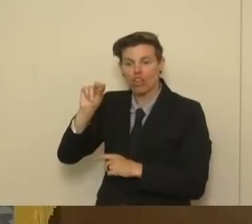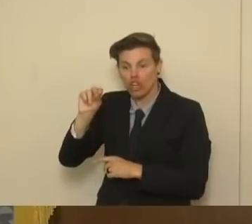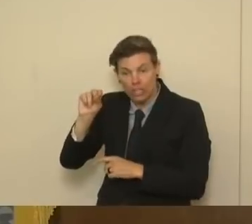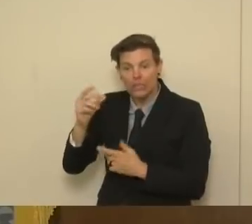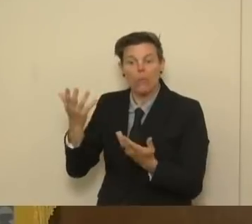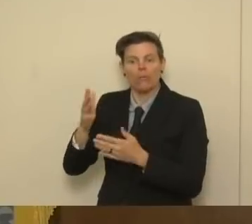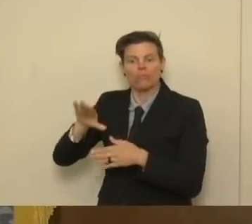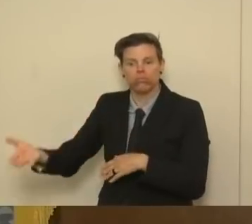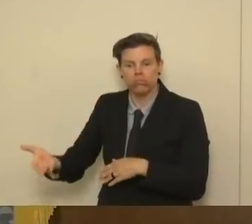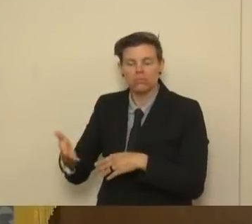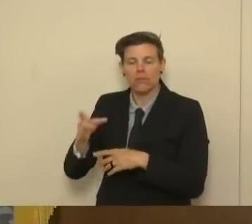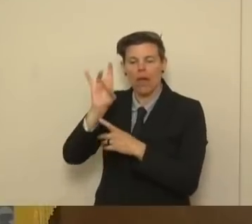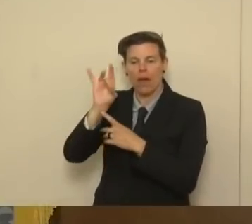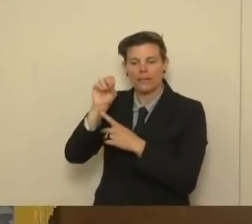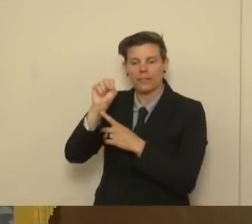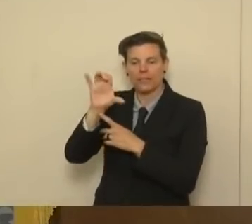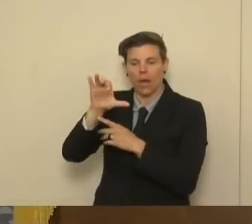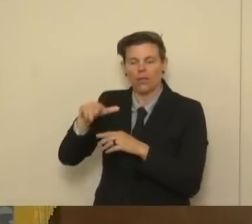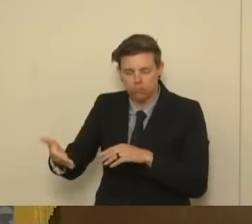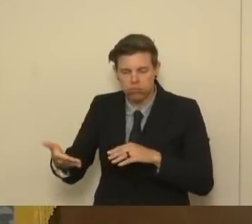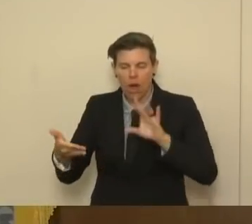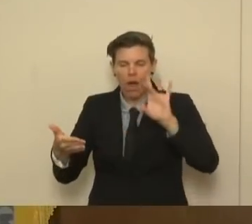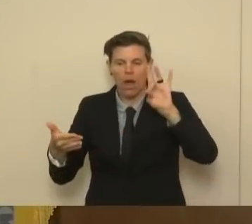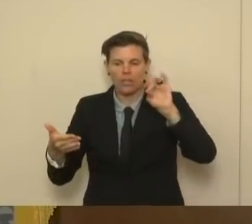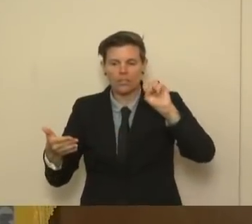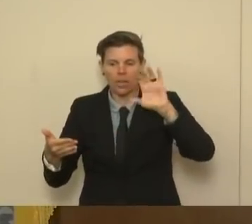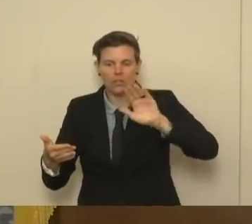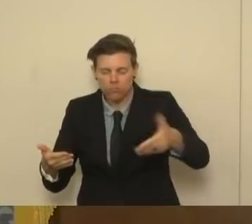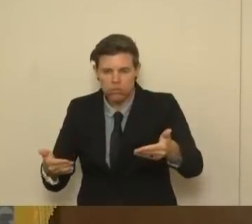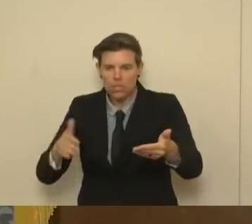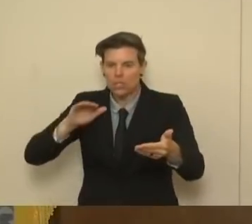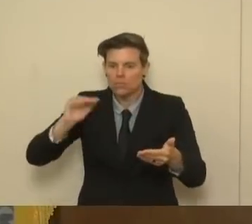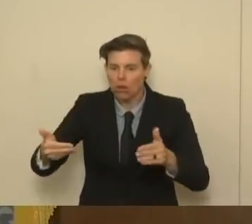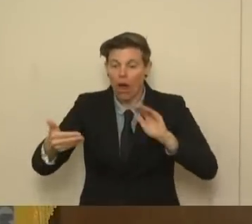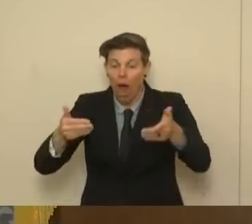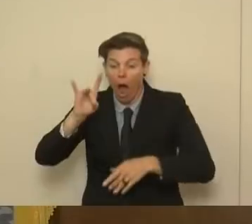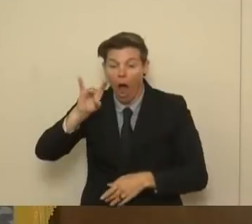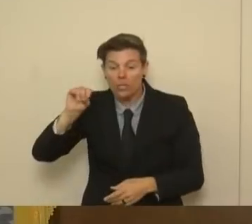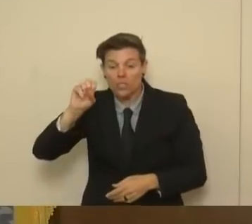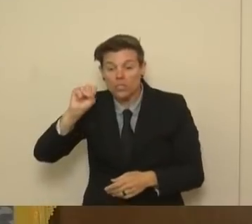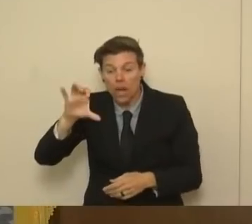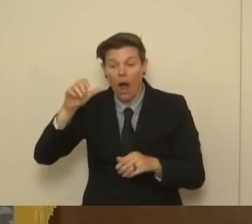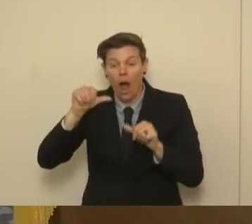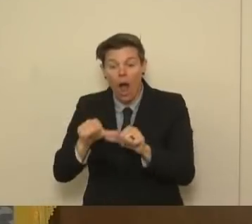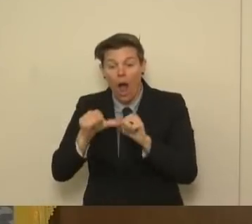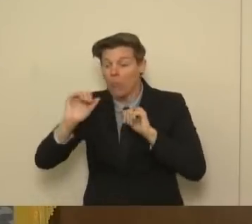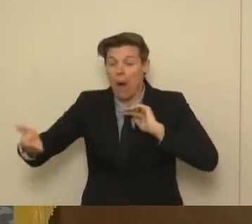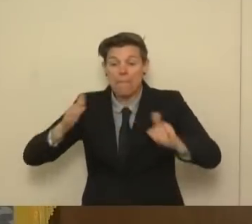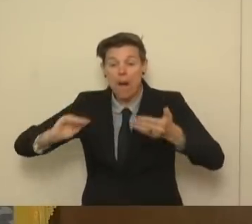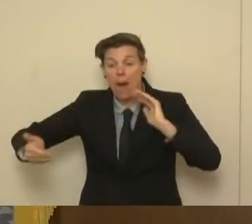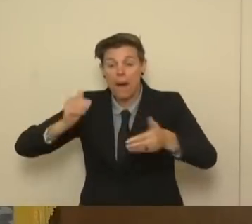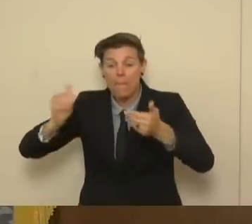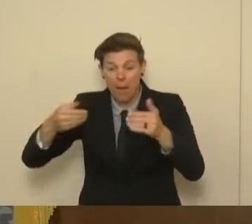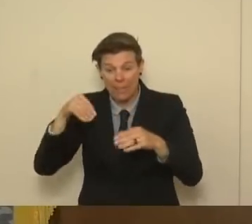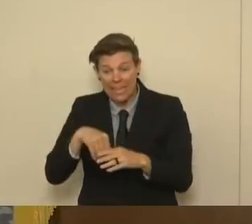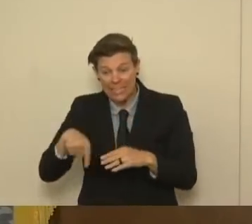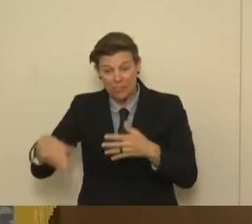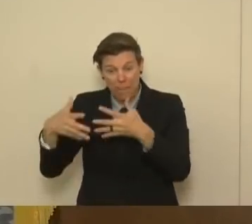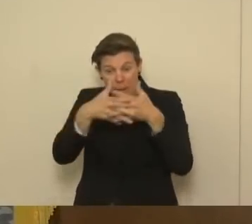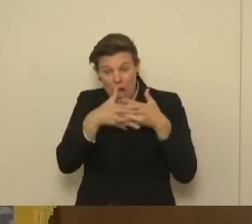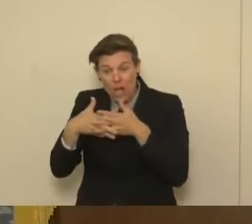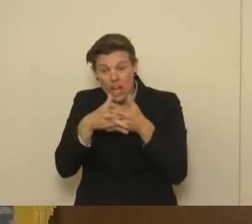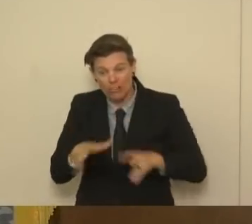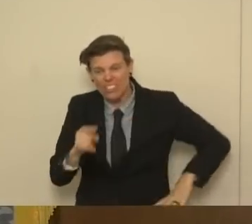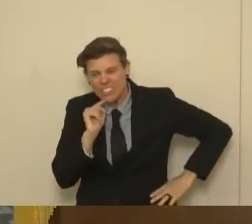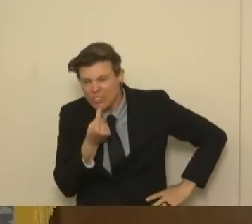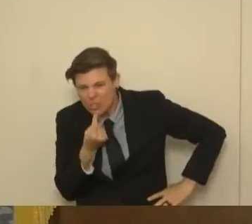mourn every single loss in the way that we should. But we can prevent more of